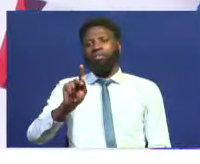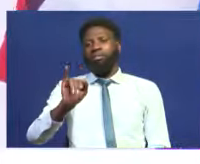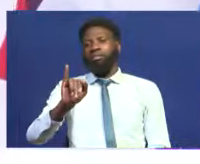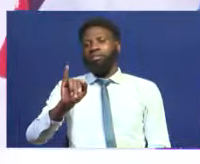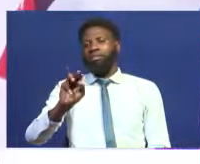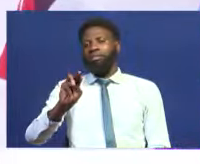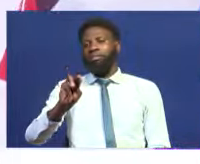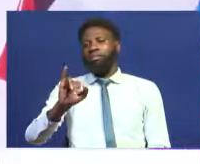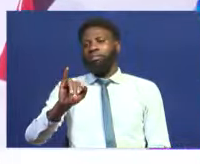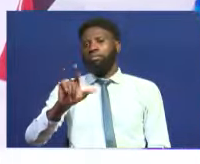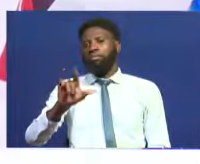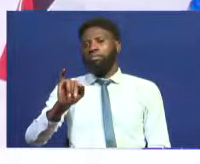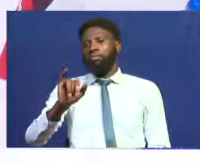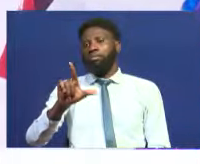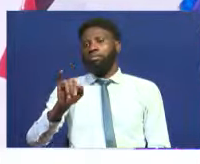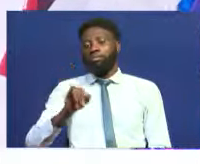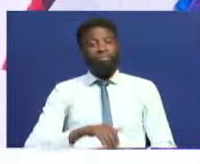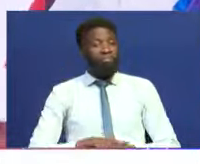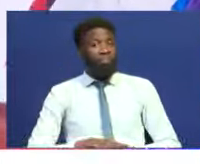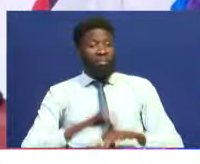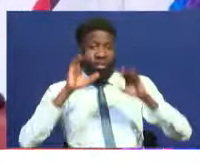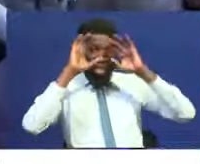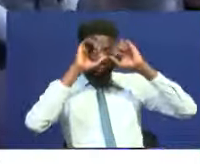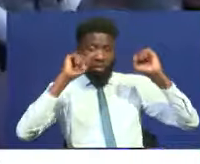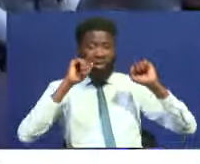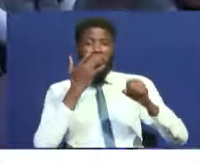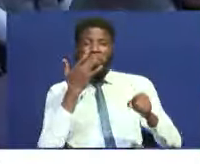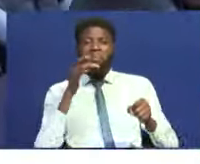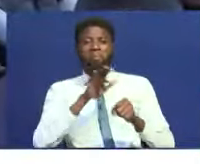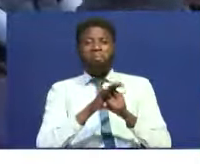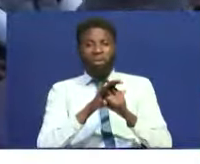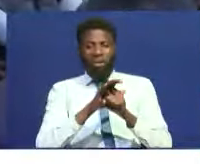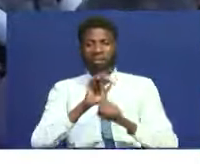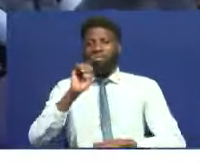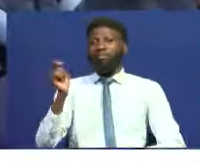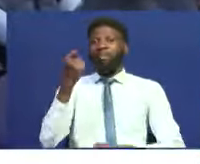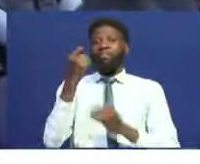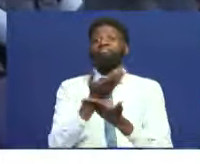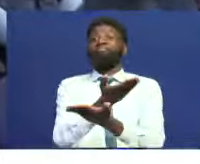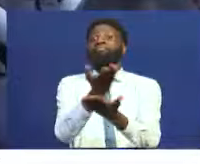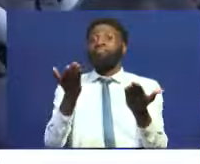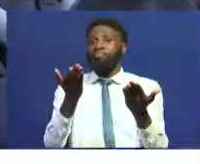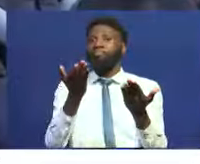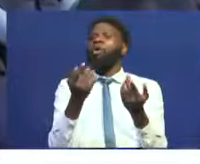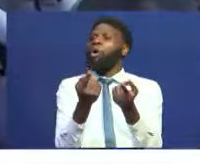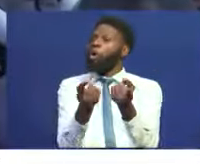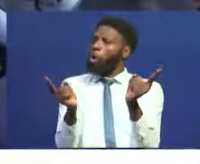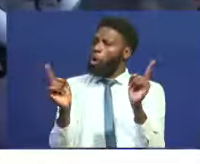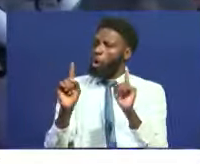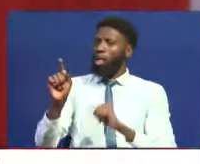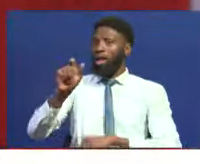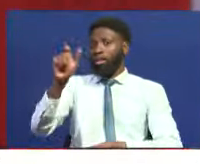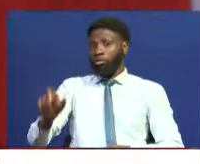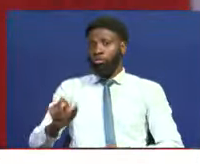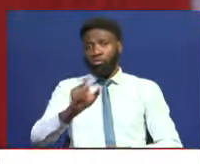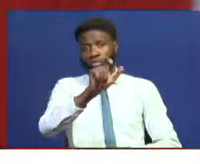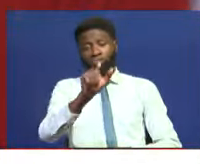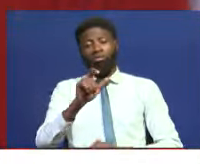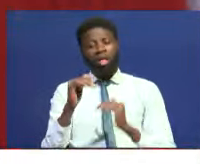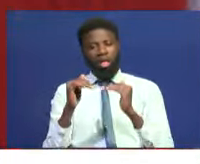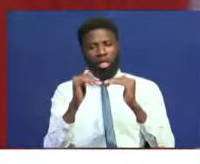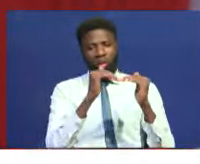The president assuring the country that no region will be favored in sharing of national resources. Tuko na kazi ya